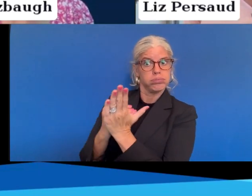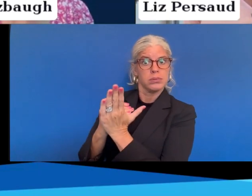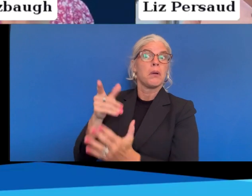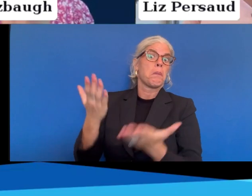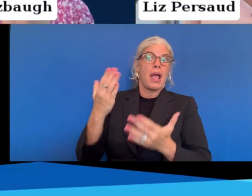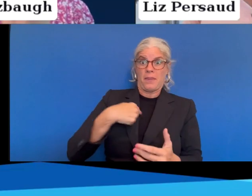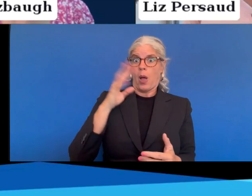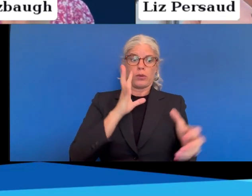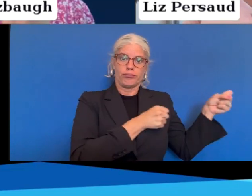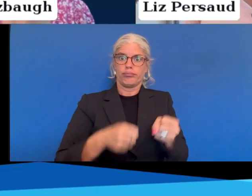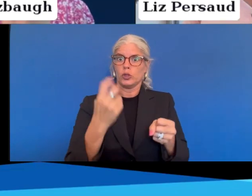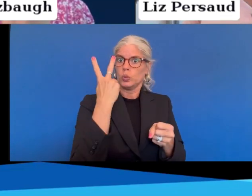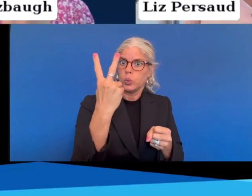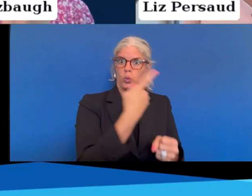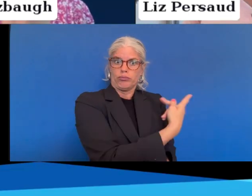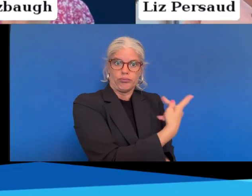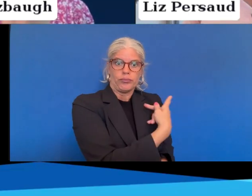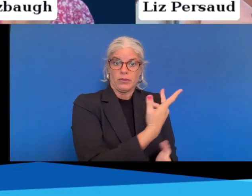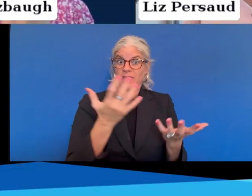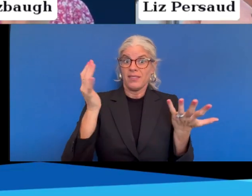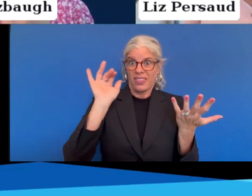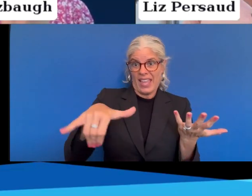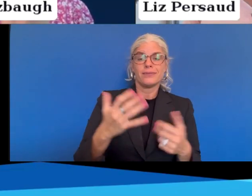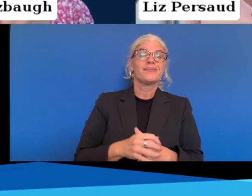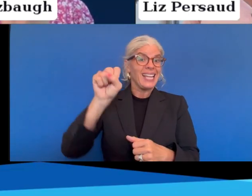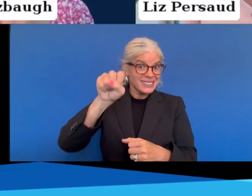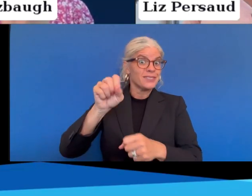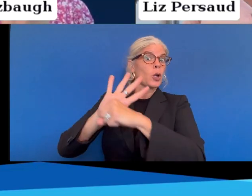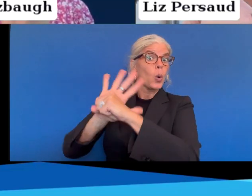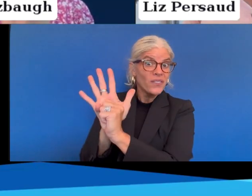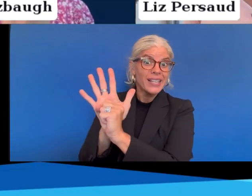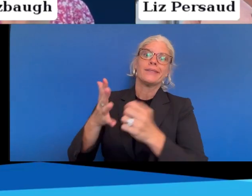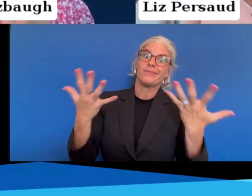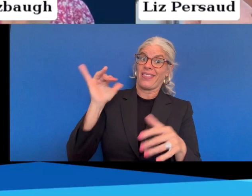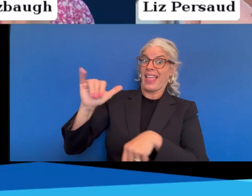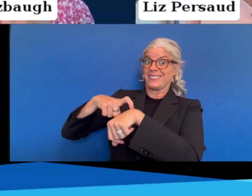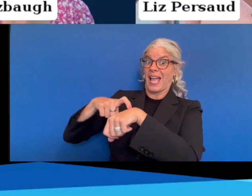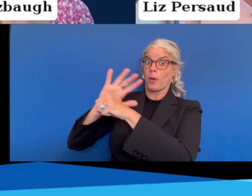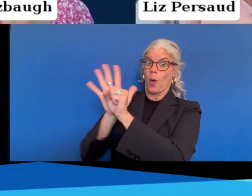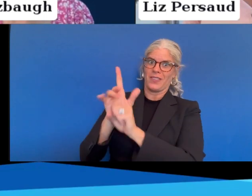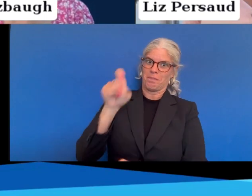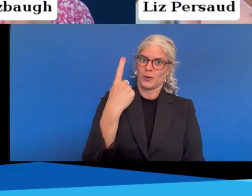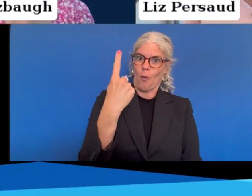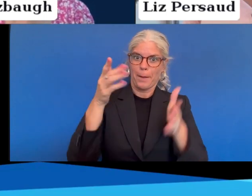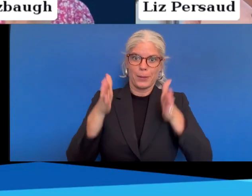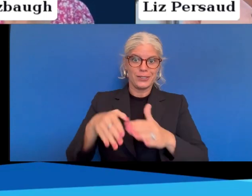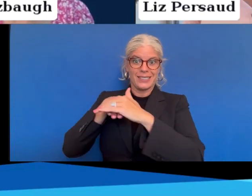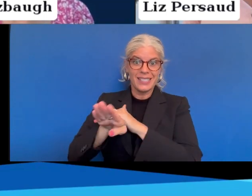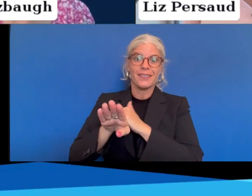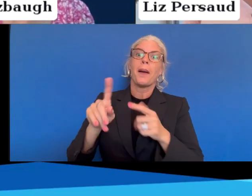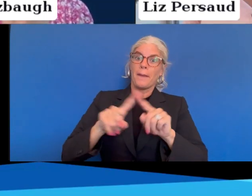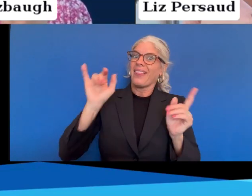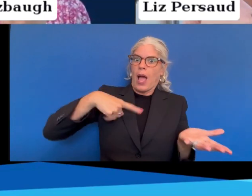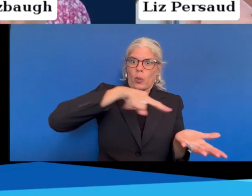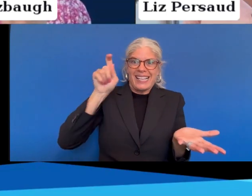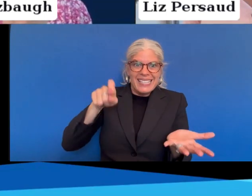those things? You sort of tell us ahead of time and tell us your request. I'm going to need 2 physical caregivers. Yes, it's COVID. Yes, there's